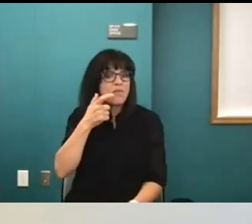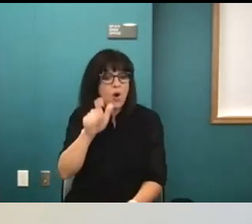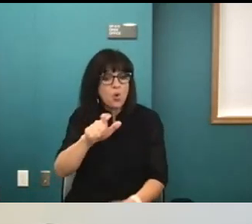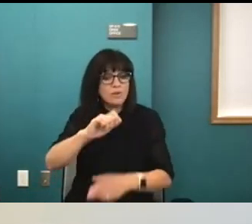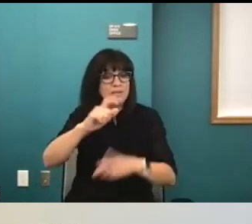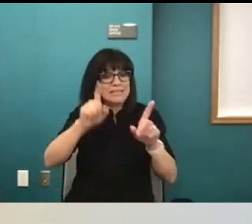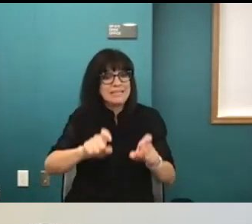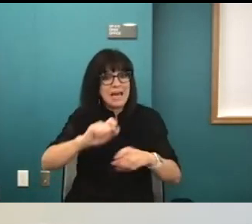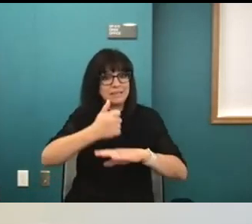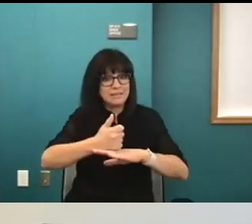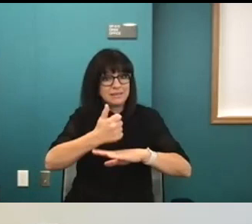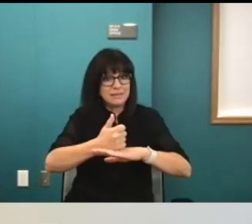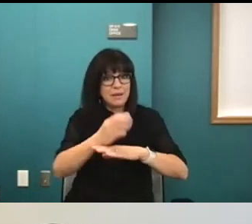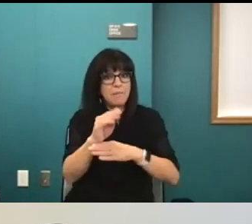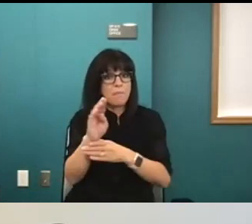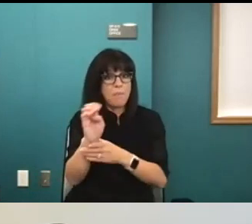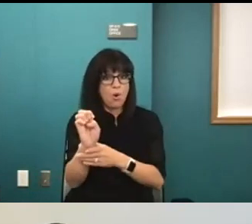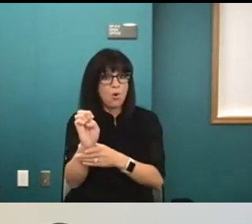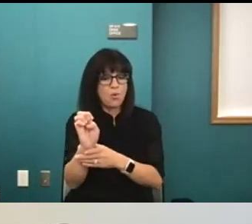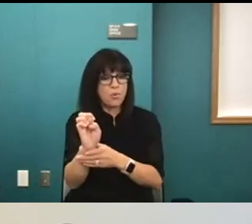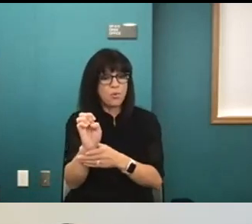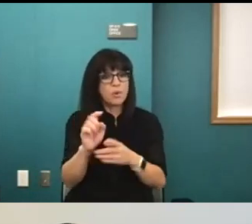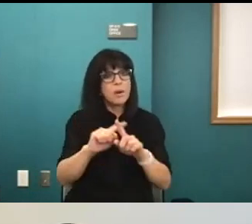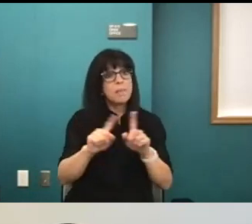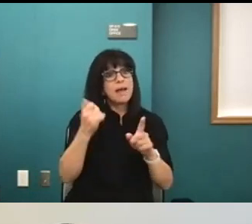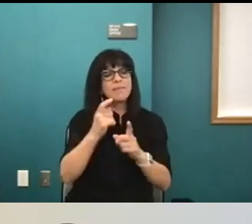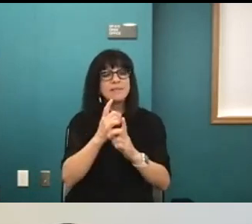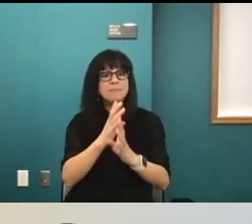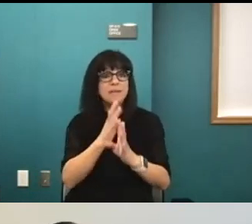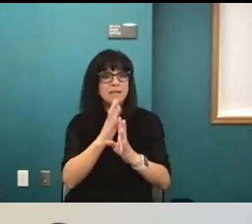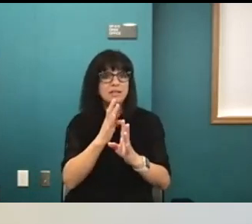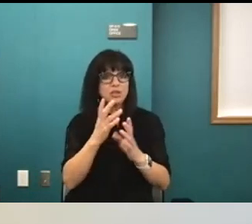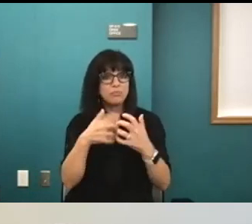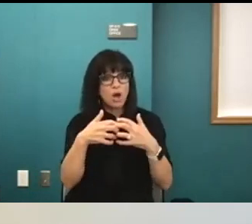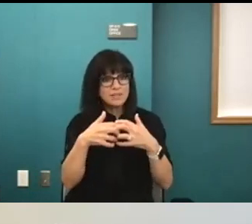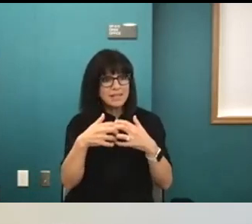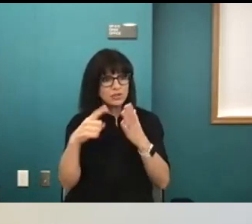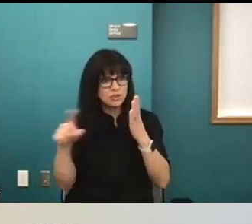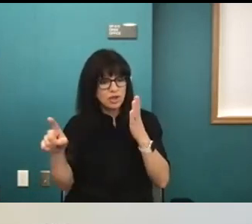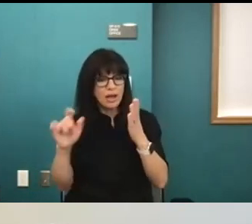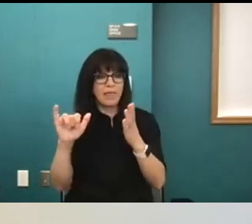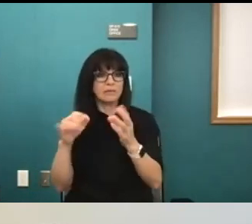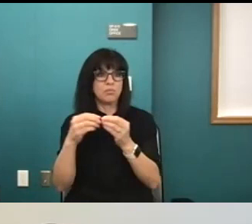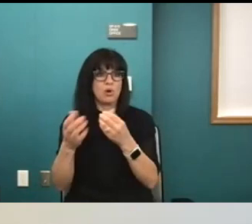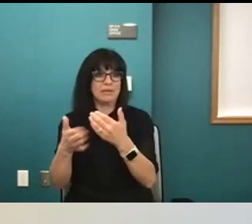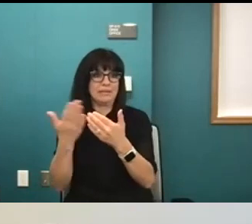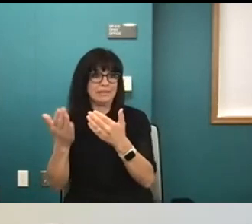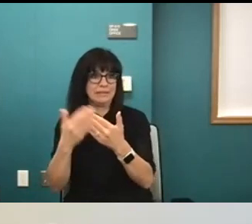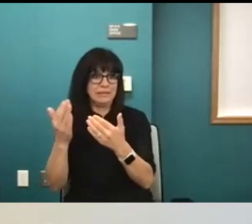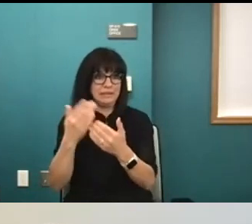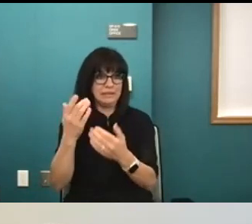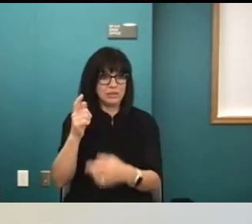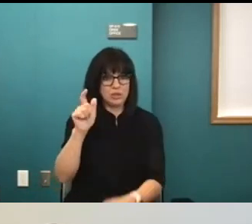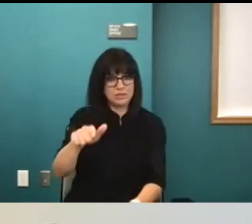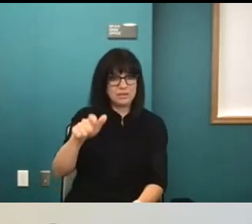done through the remote if you're checking the microphones. If you're doing the speech processor check, that's a lot easier. Just the we gray can one talk about both of